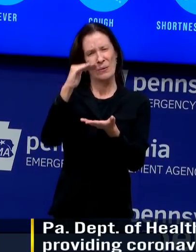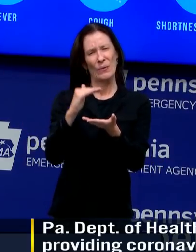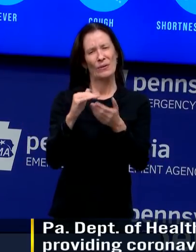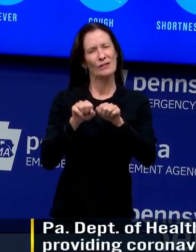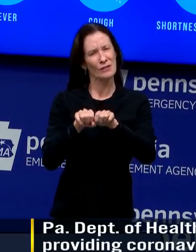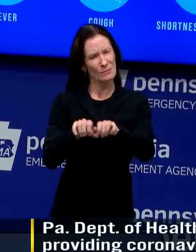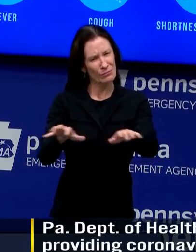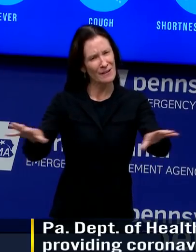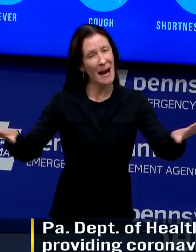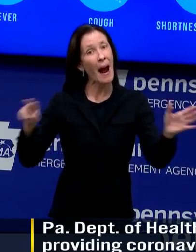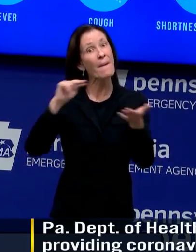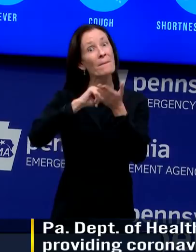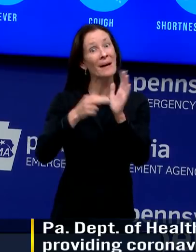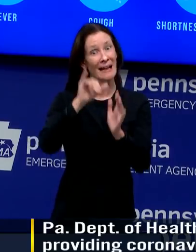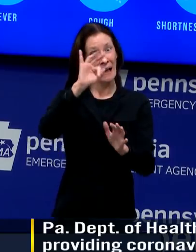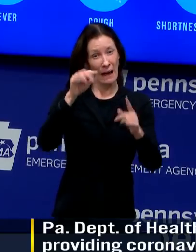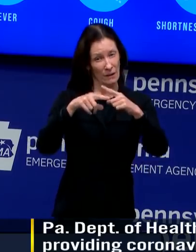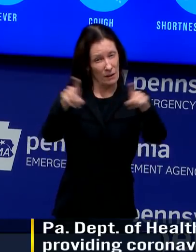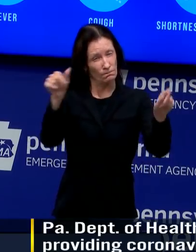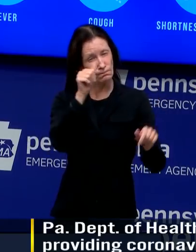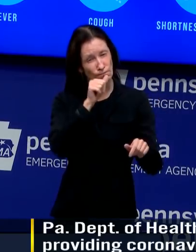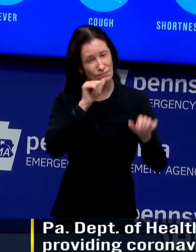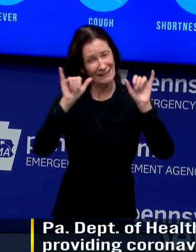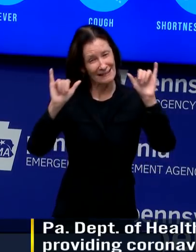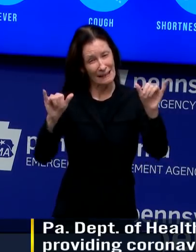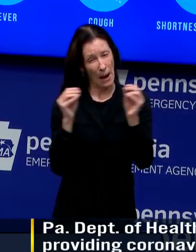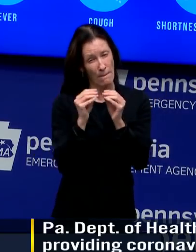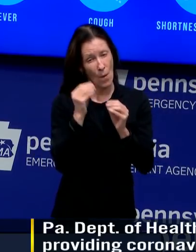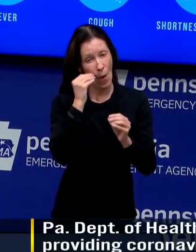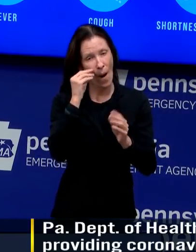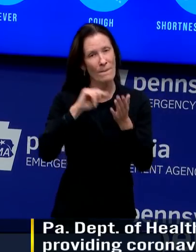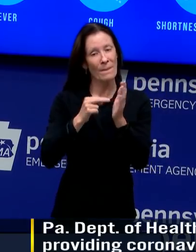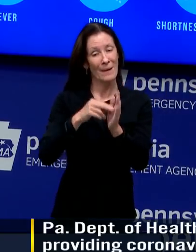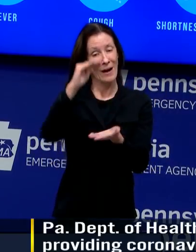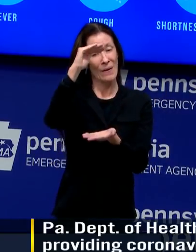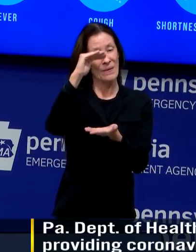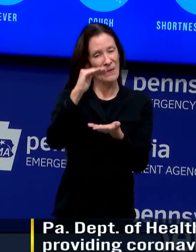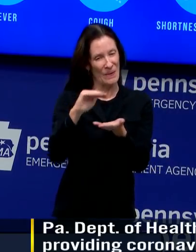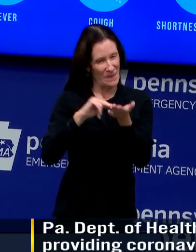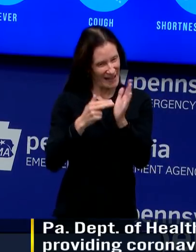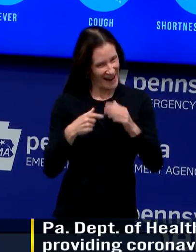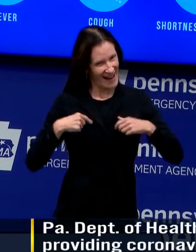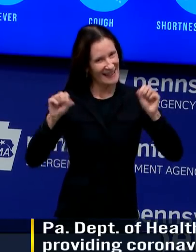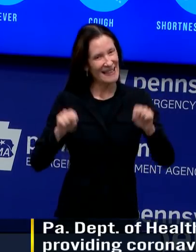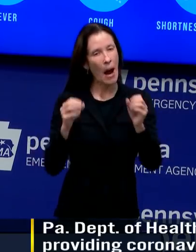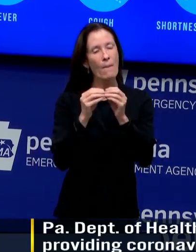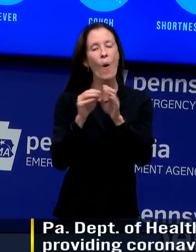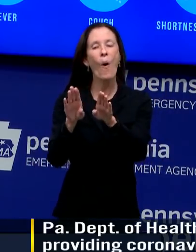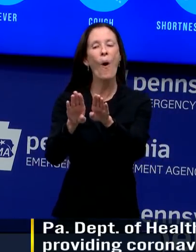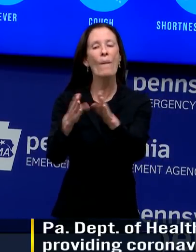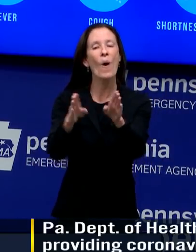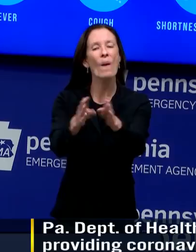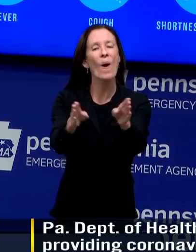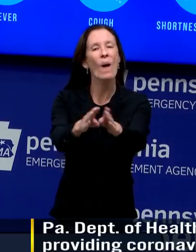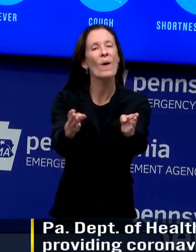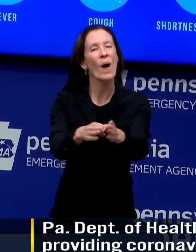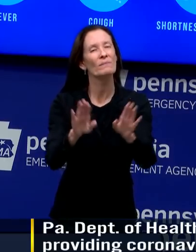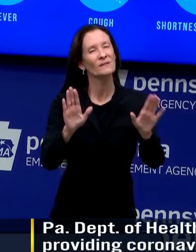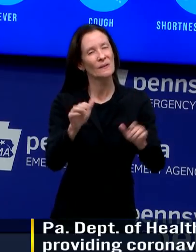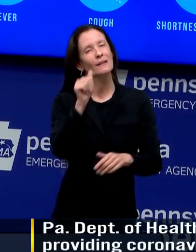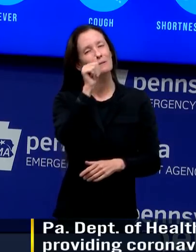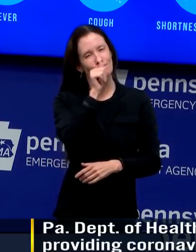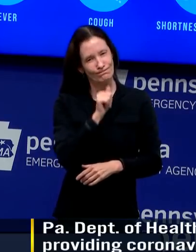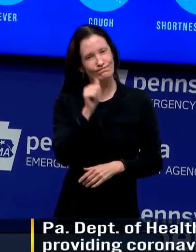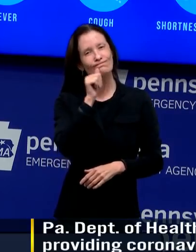we love. I know that Pennsylvanians are strong, and I have faith that all of you will continue to do your